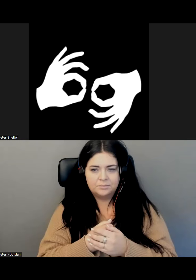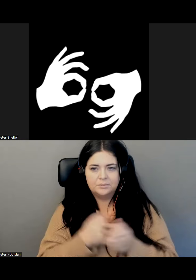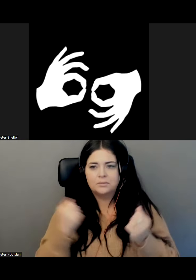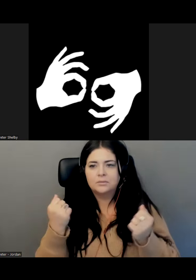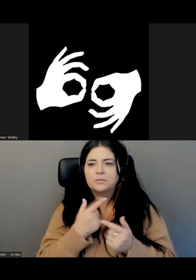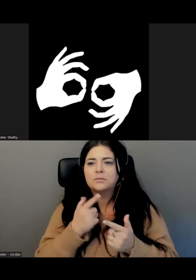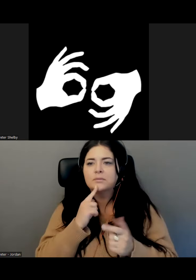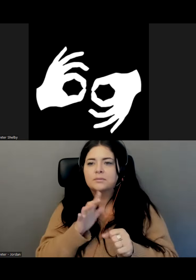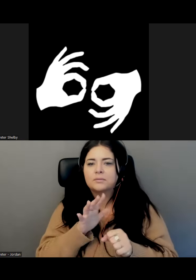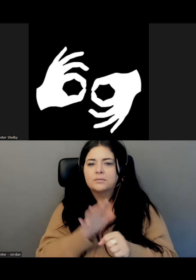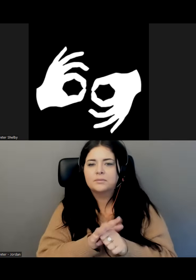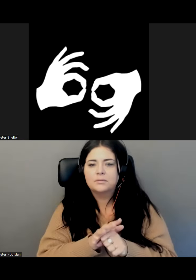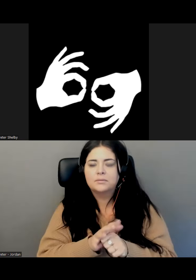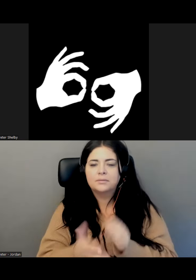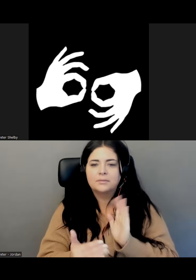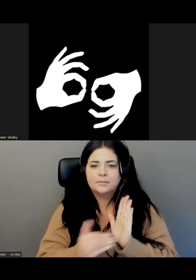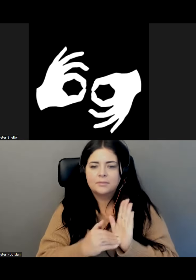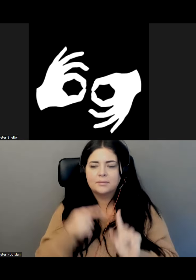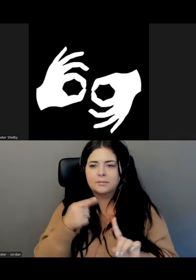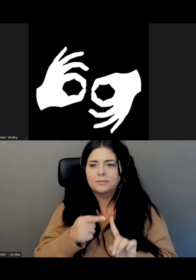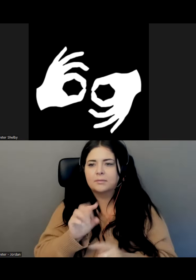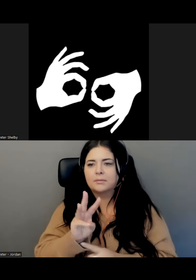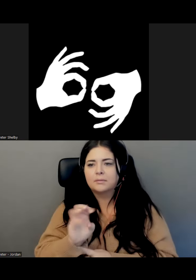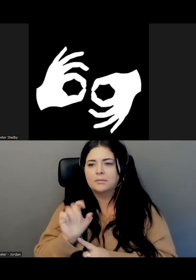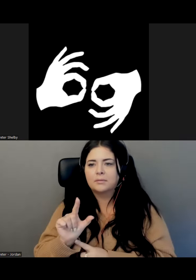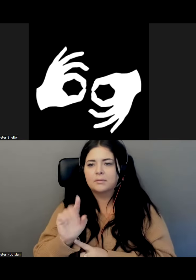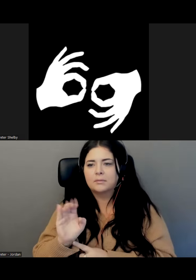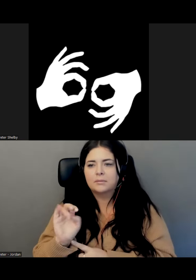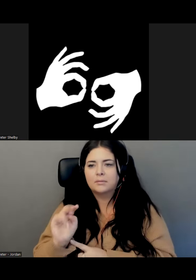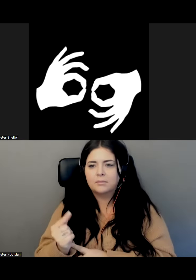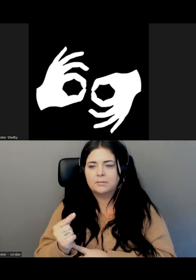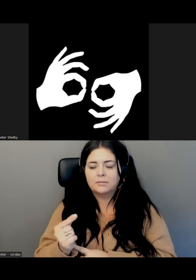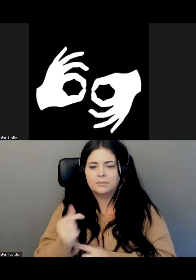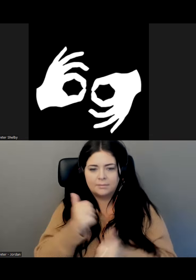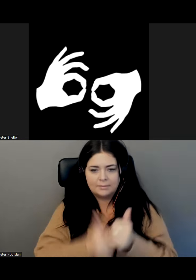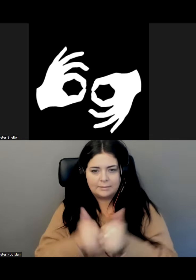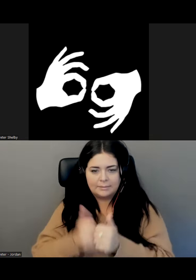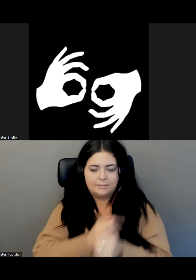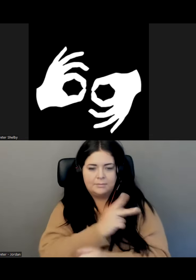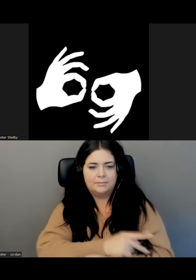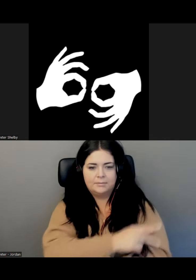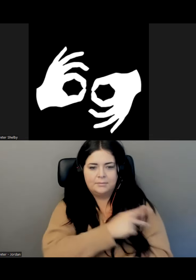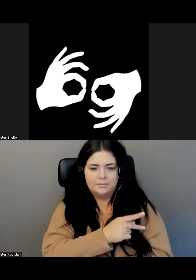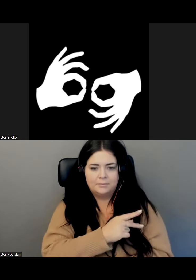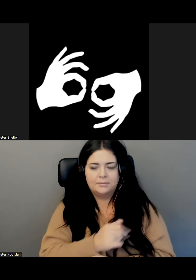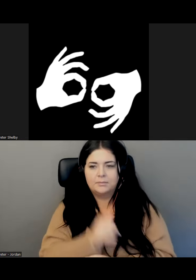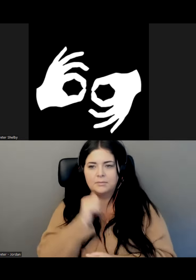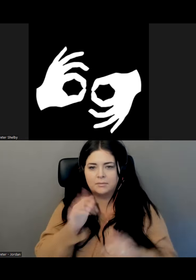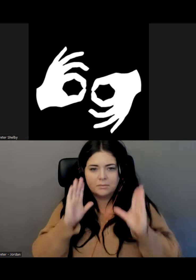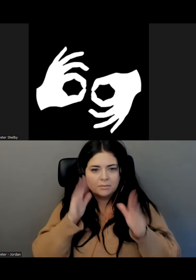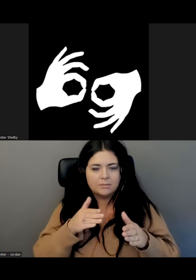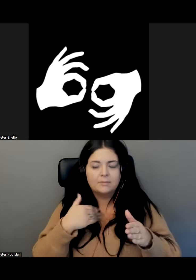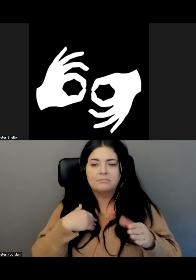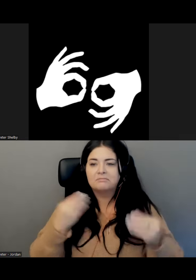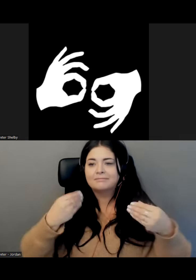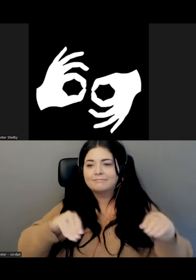committed to the overall well-being of our patients, so that we don't just focus on, selling hearing